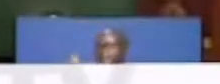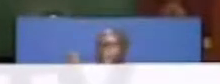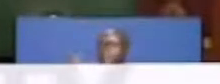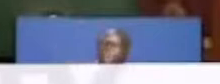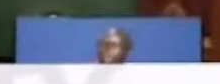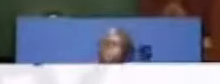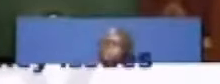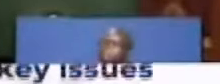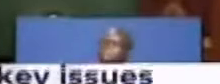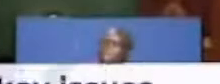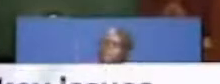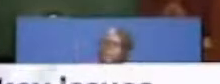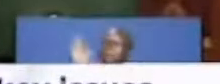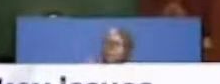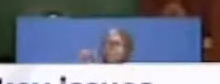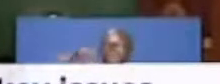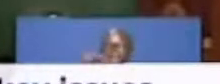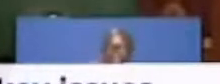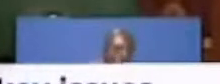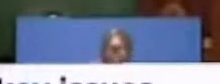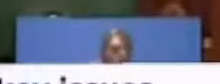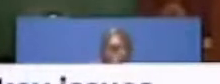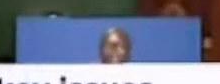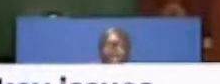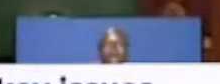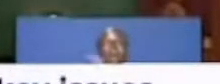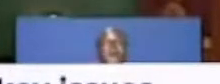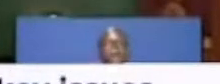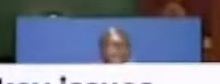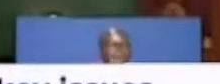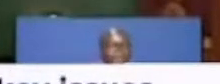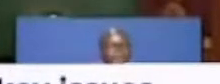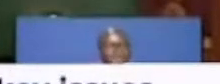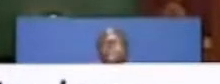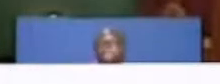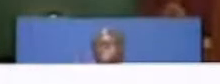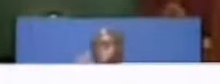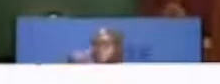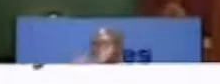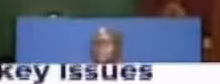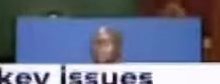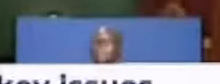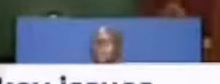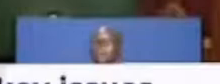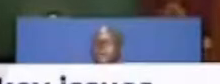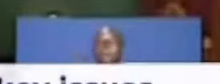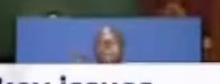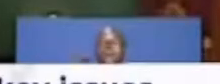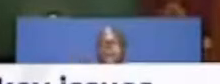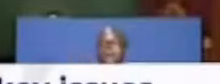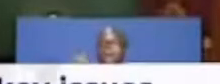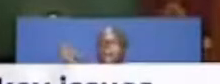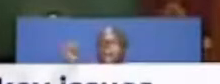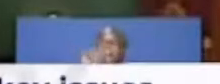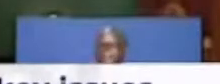while. Our railway, on the eve of the Madaraka Day of the